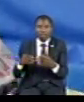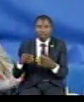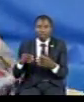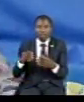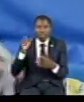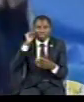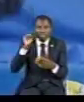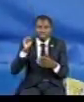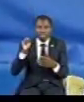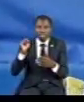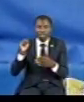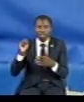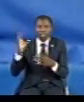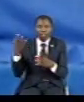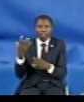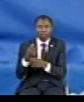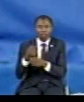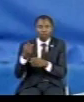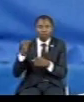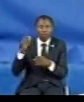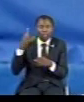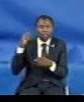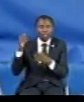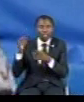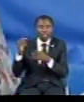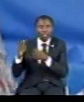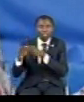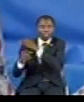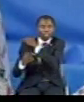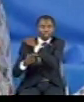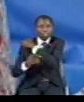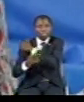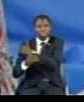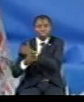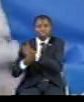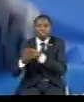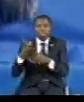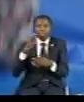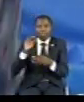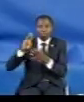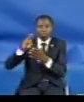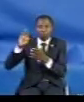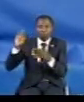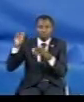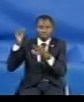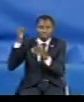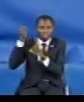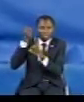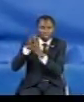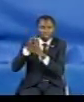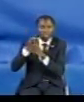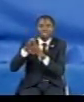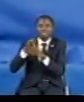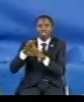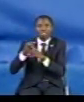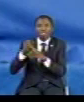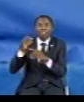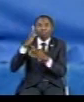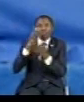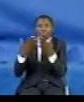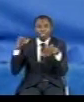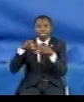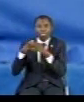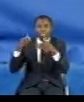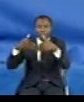hand, knock a particular something in the room, and she fainted there. And it